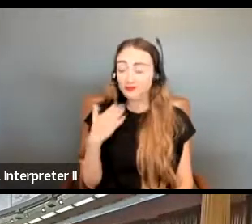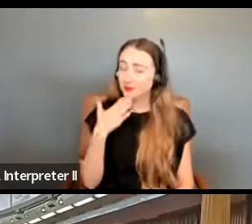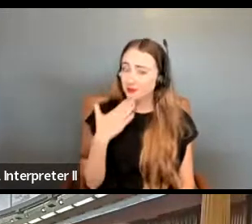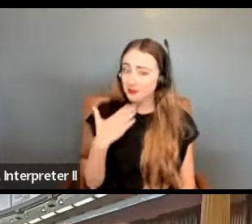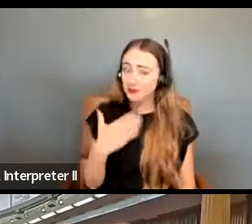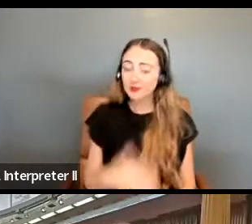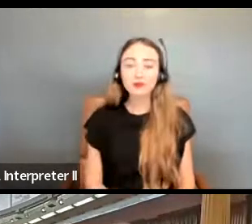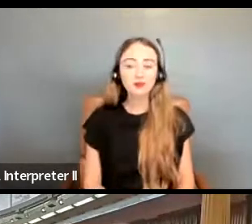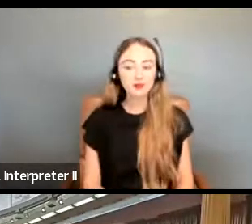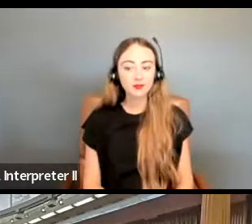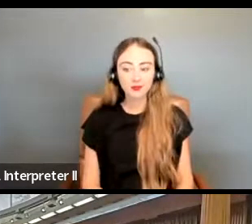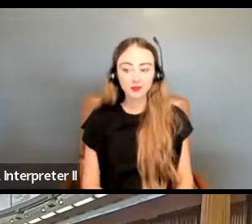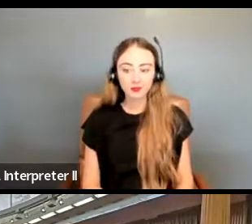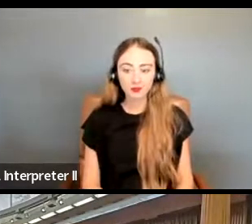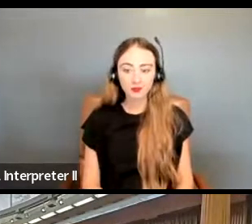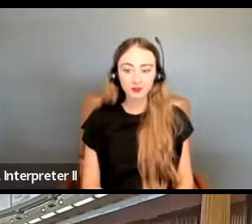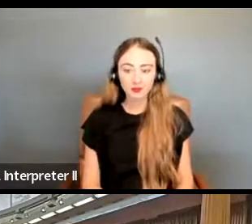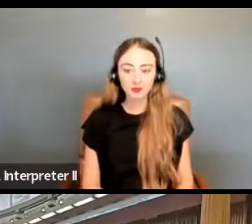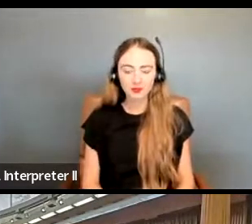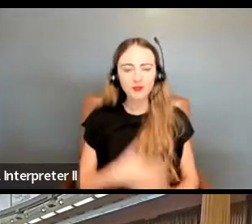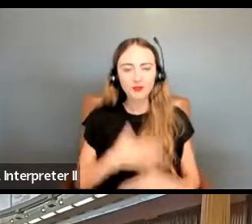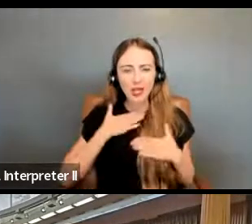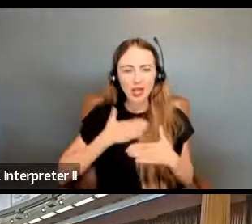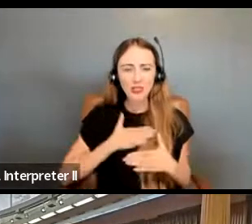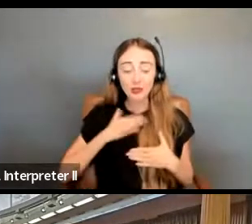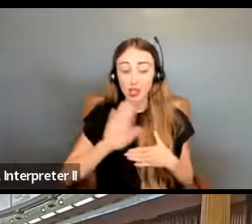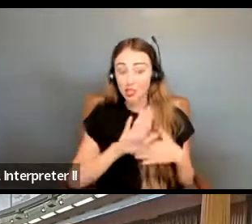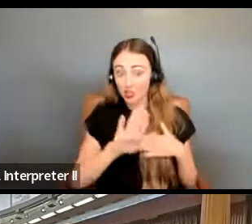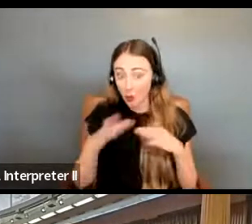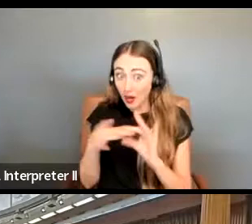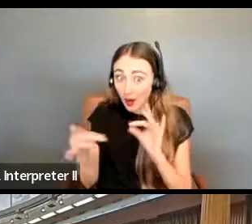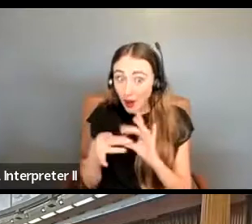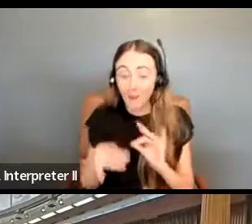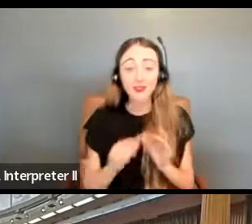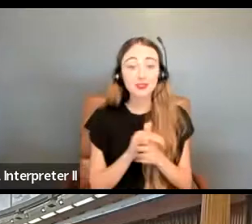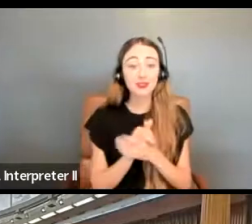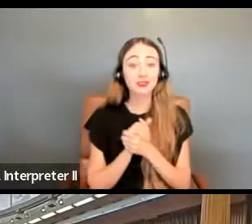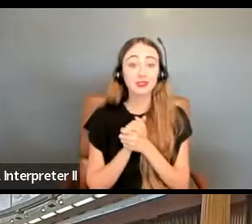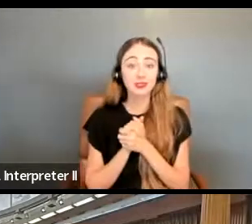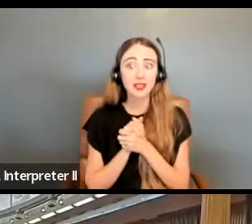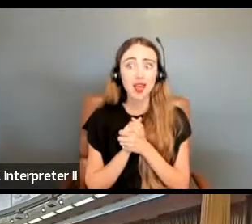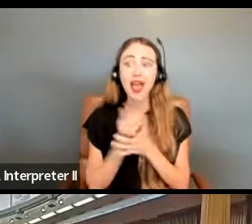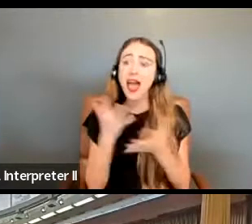Chair. I appreciate the comments from so many colleagues. And